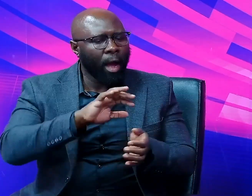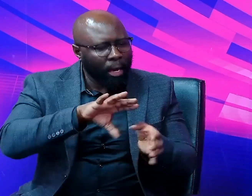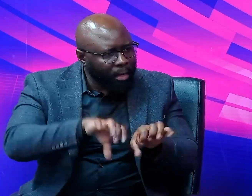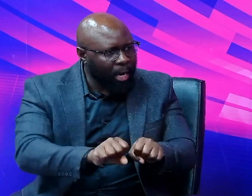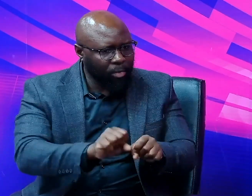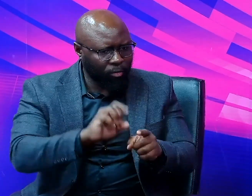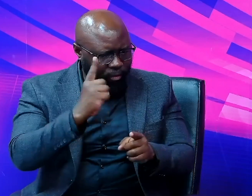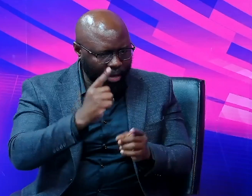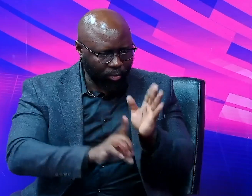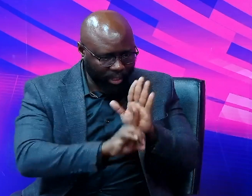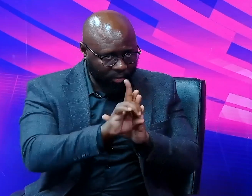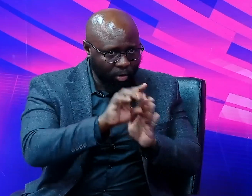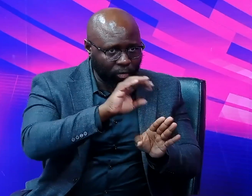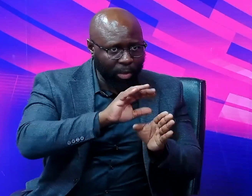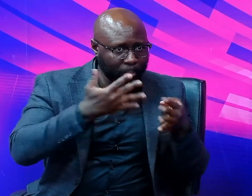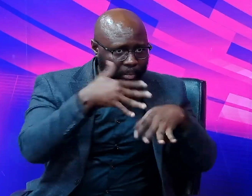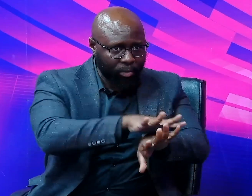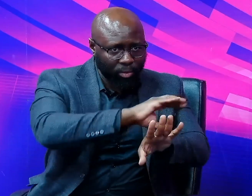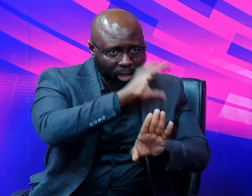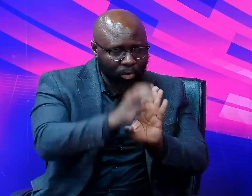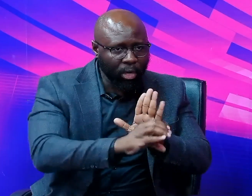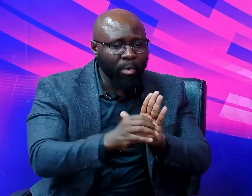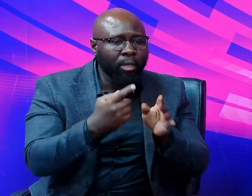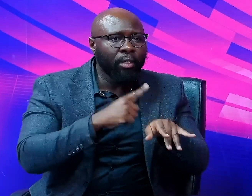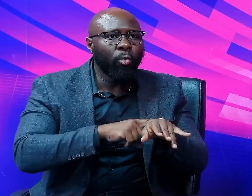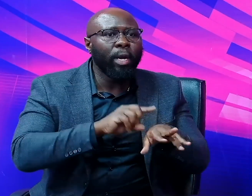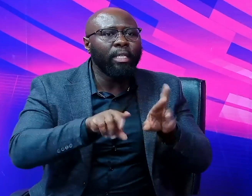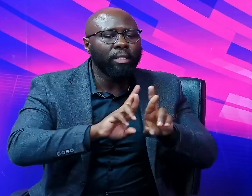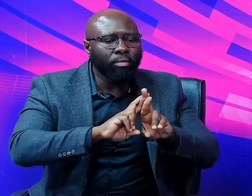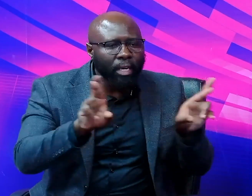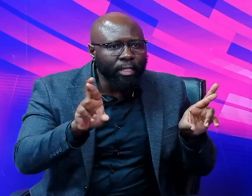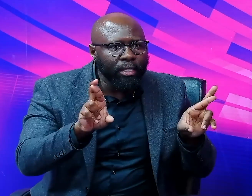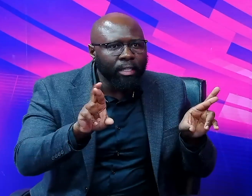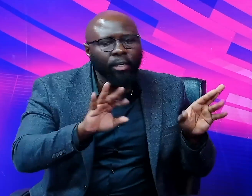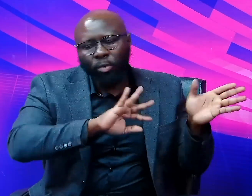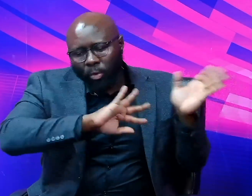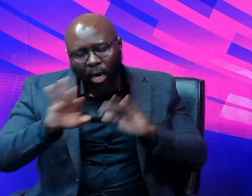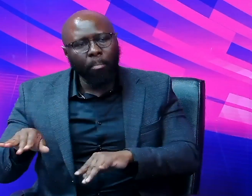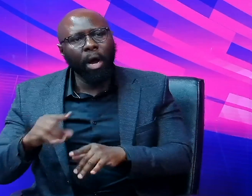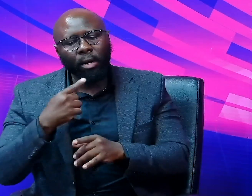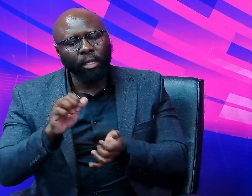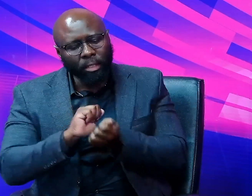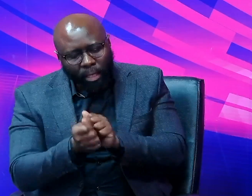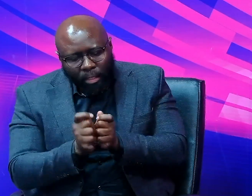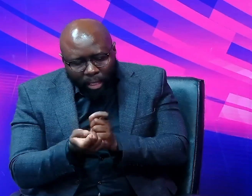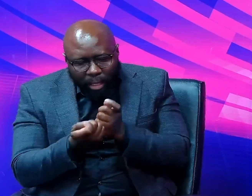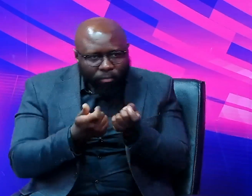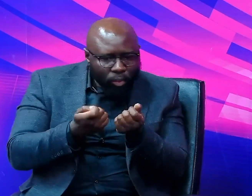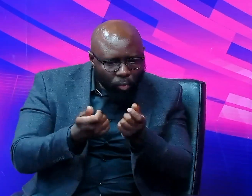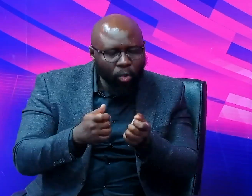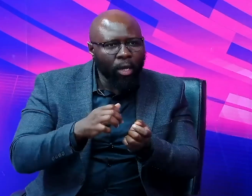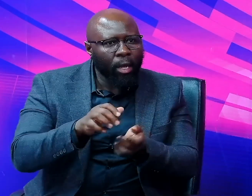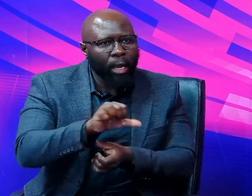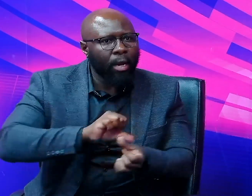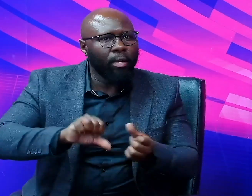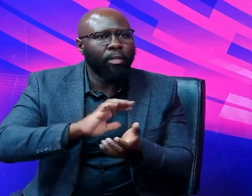is wrong. We cannot adapt because first we develop the mainstream curriculum. Now when it's ready to be rolled out, we just